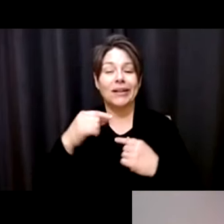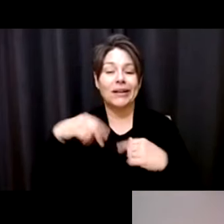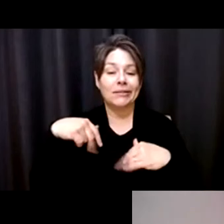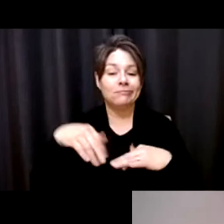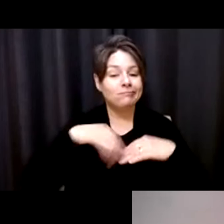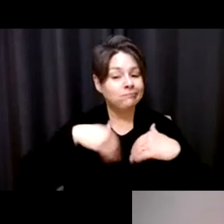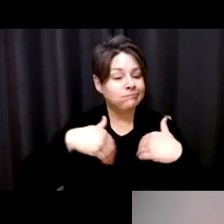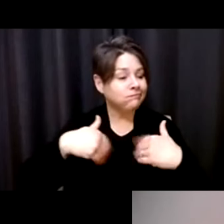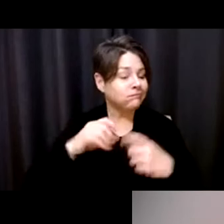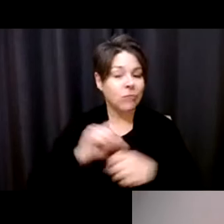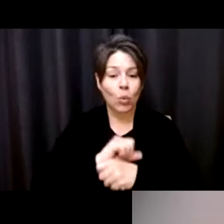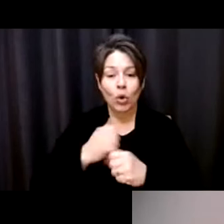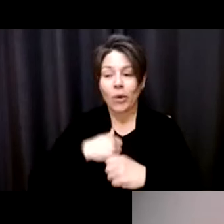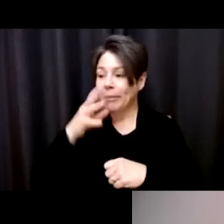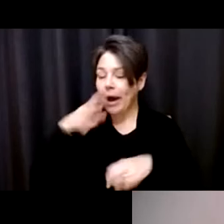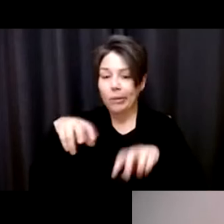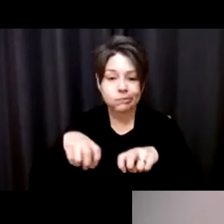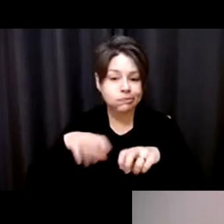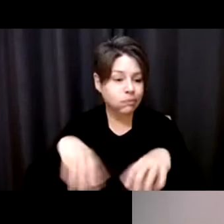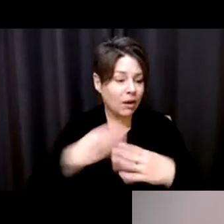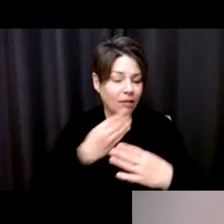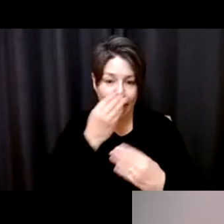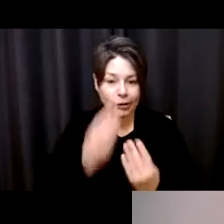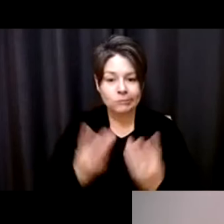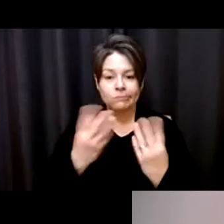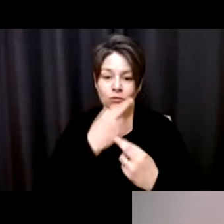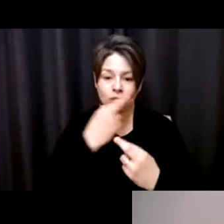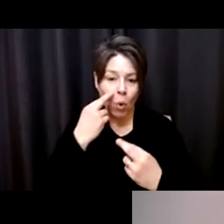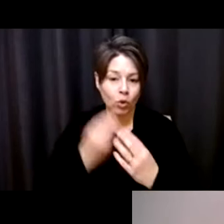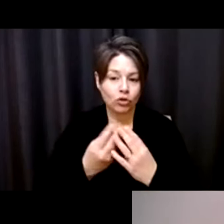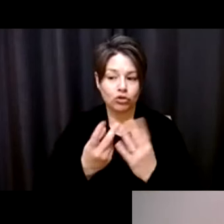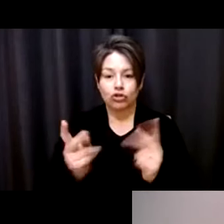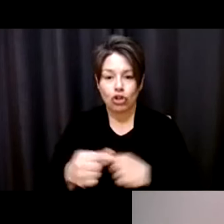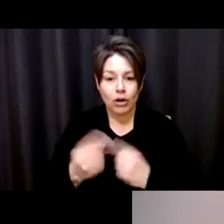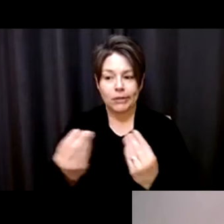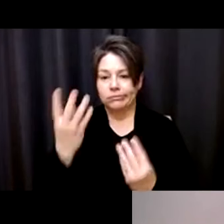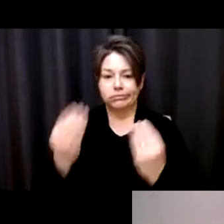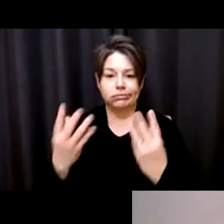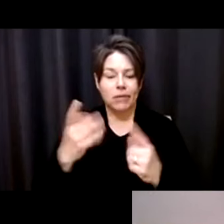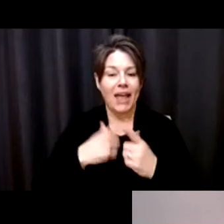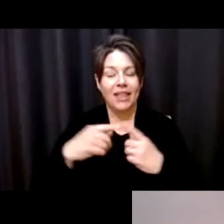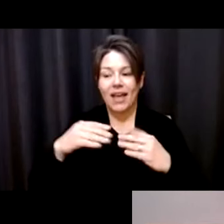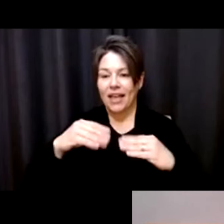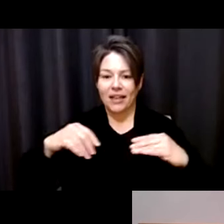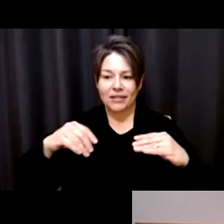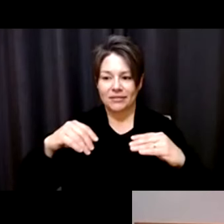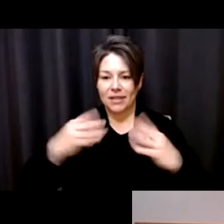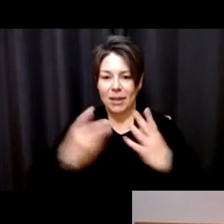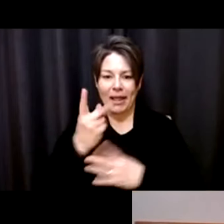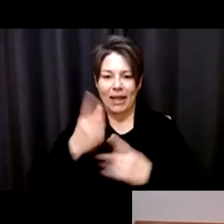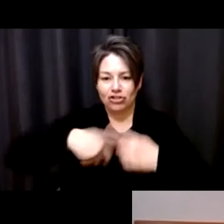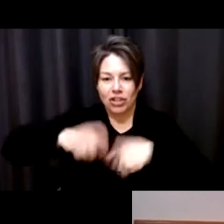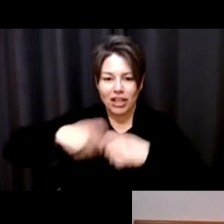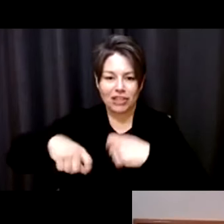I was there a lot with my mom and we had flowers. We inherited a rose garden. And then we started changing the landscape of the garden and